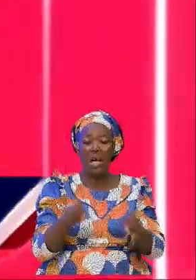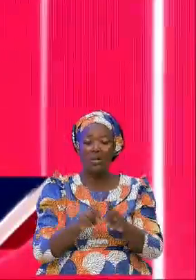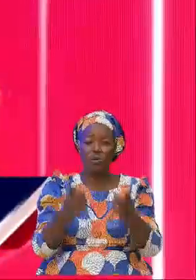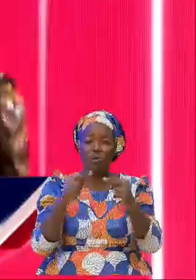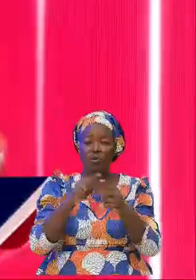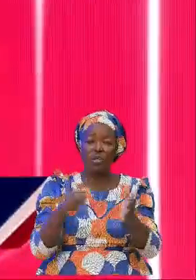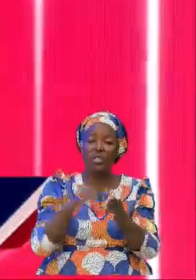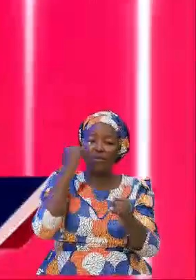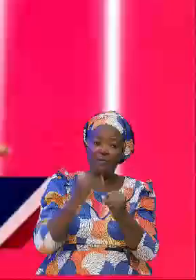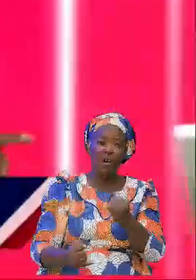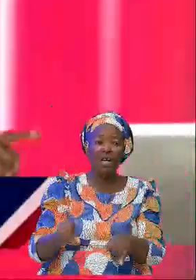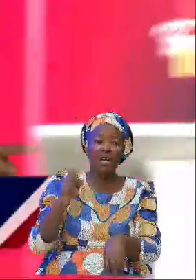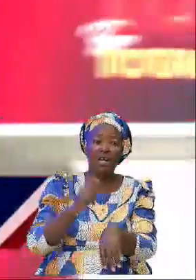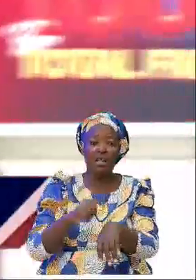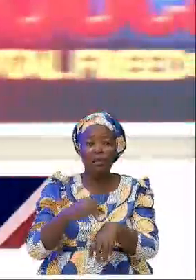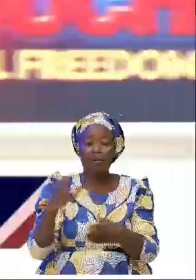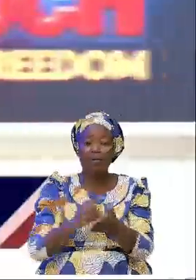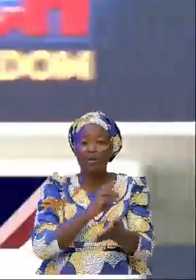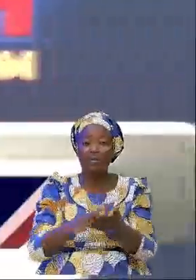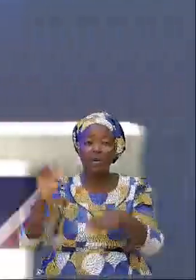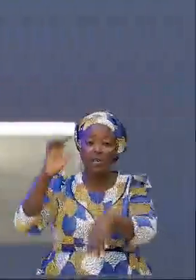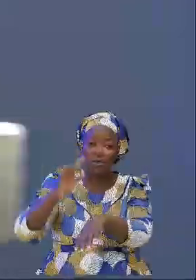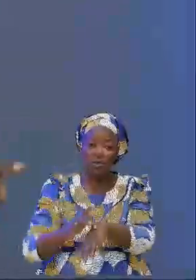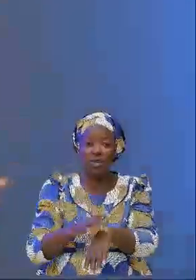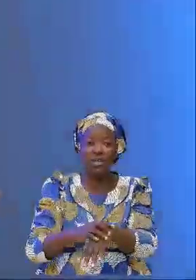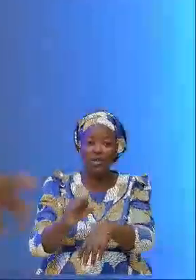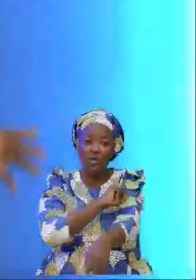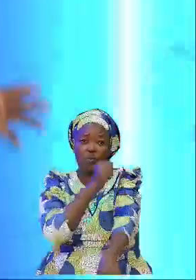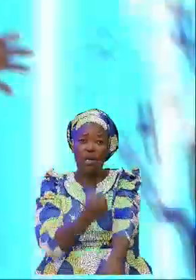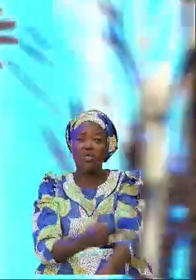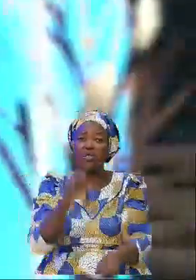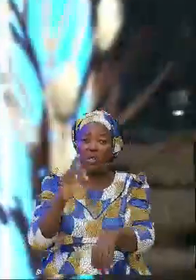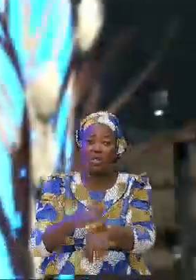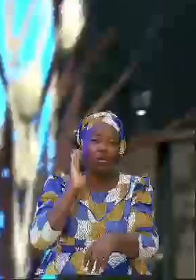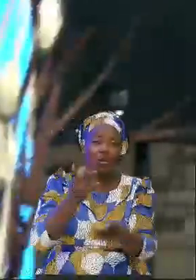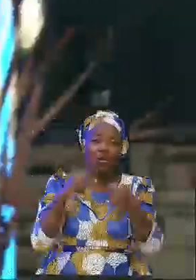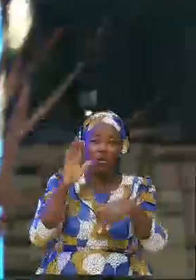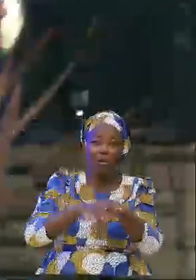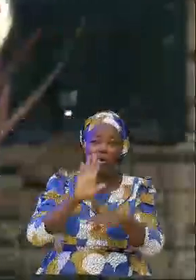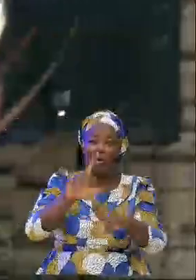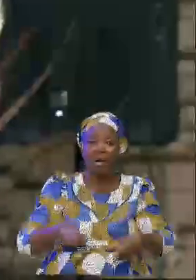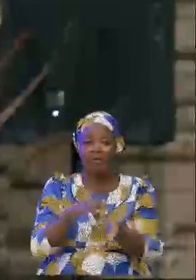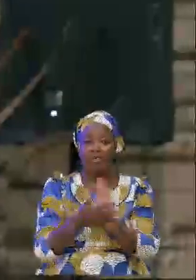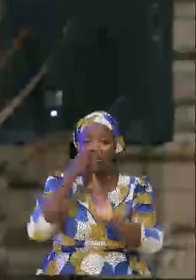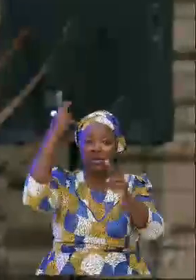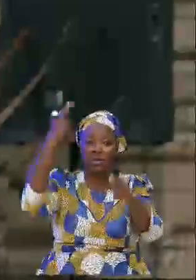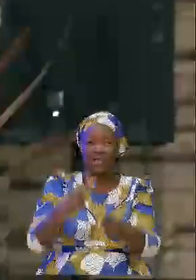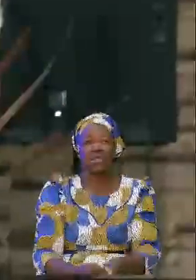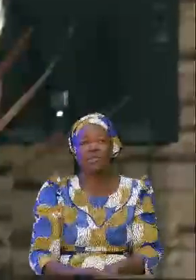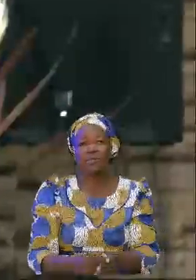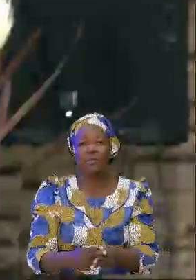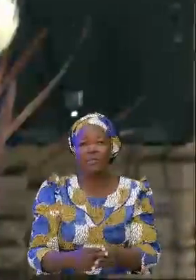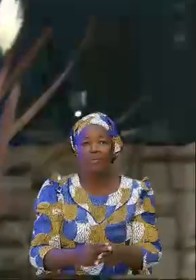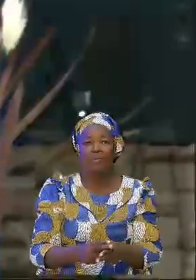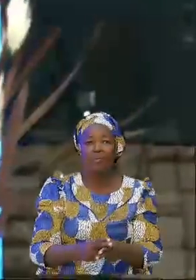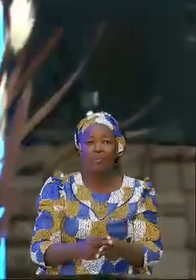why today, as we come to this final session of divine touch, supernatural touch